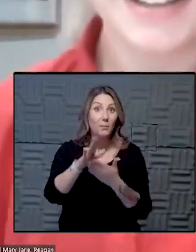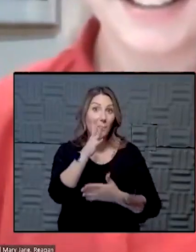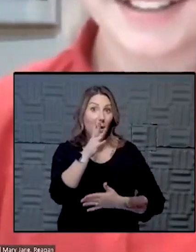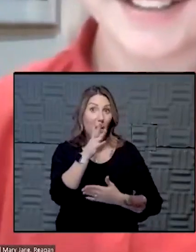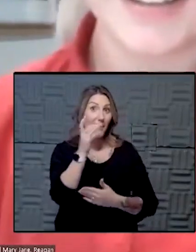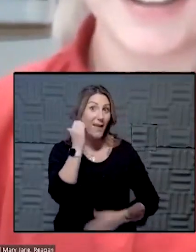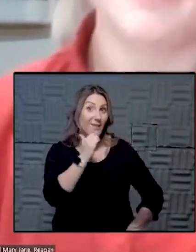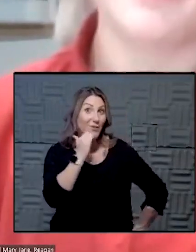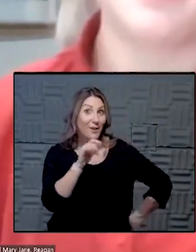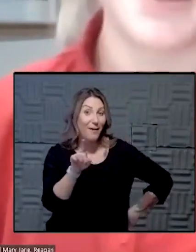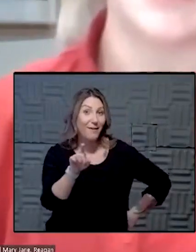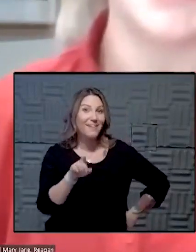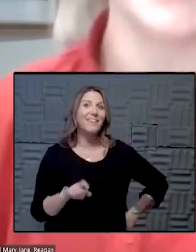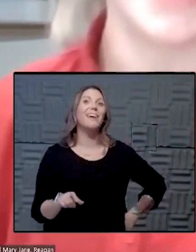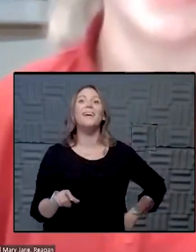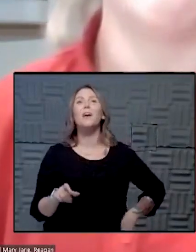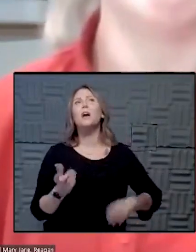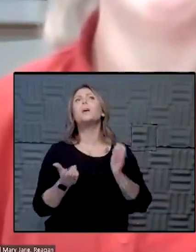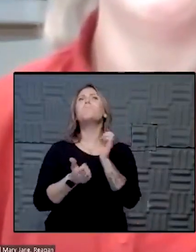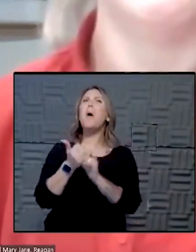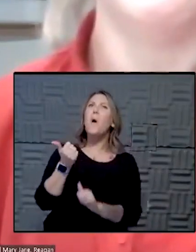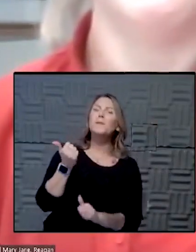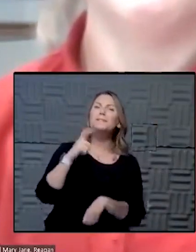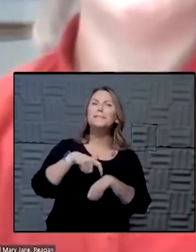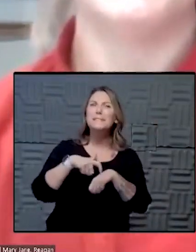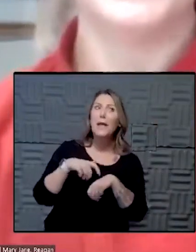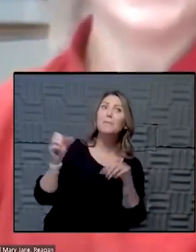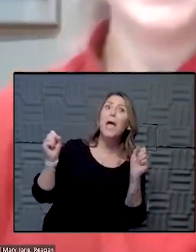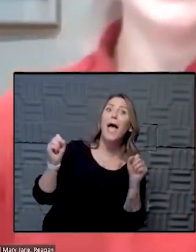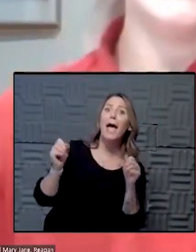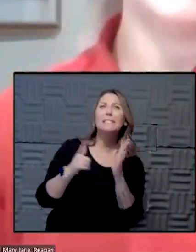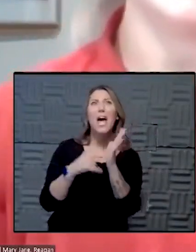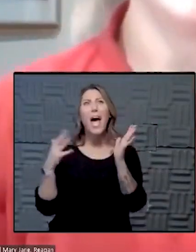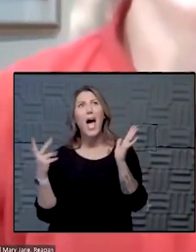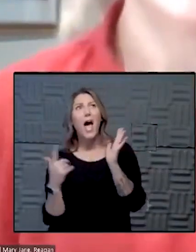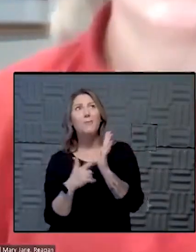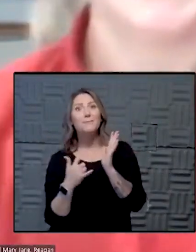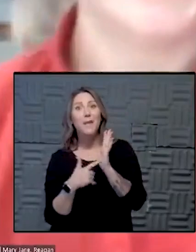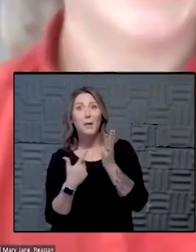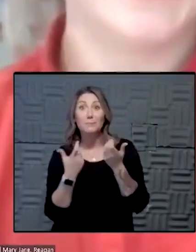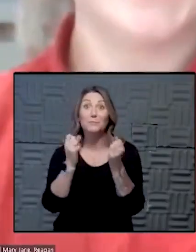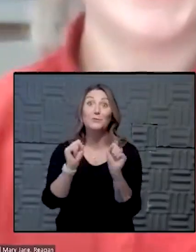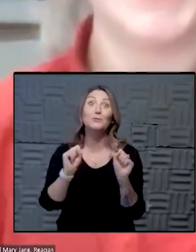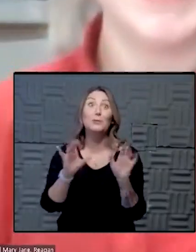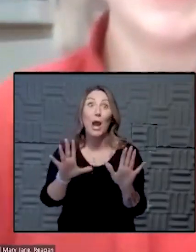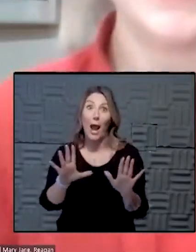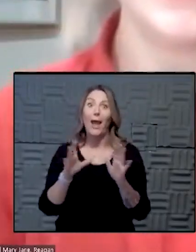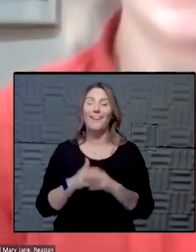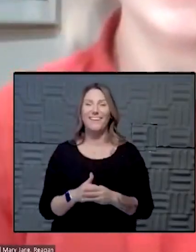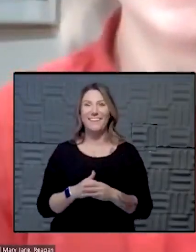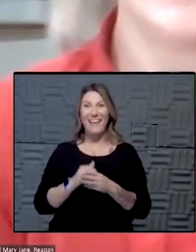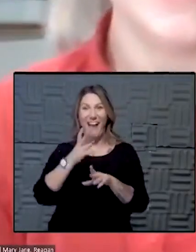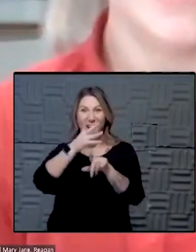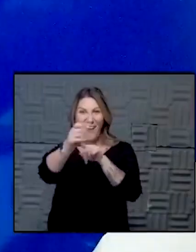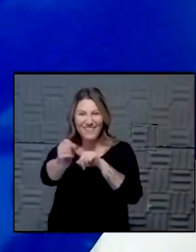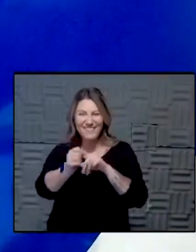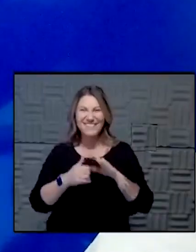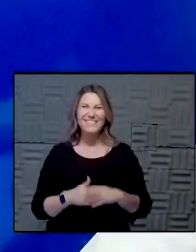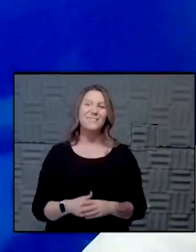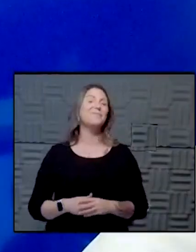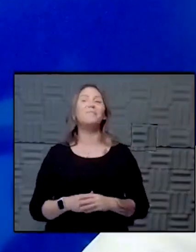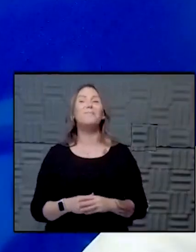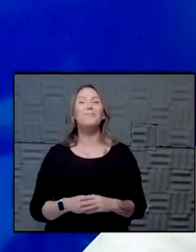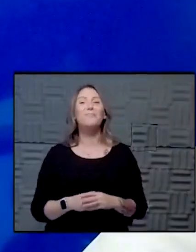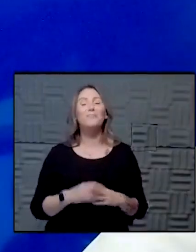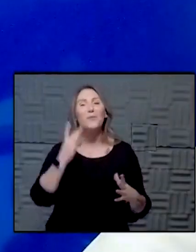day? I Most of the try time. to be. Sometimes and try to be. Awesome. All right. So why